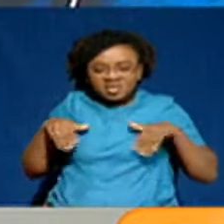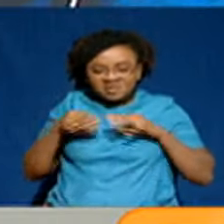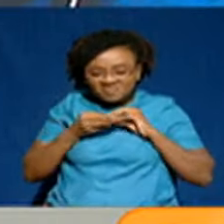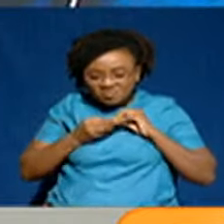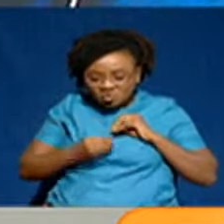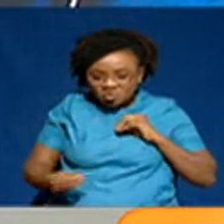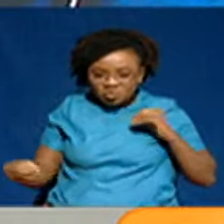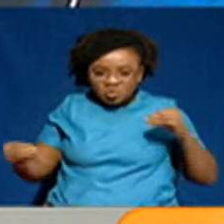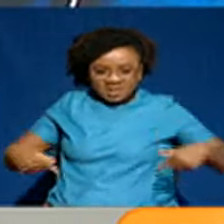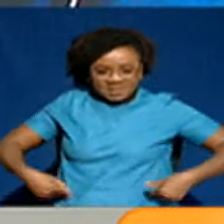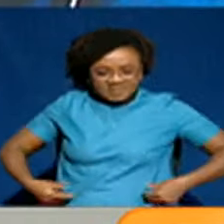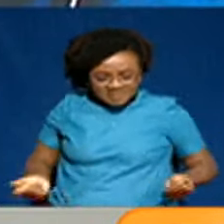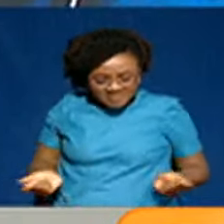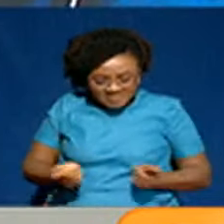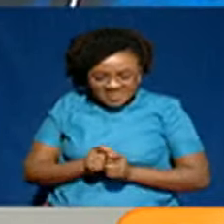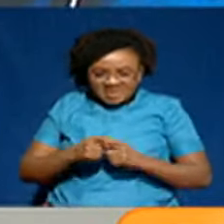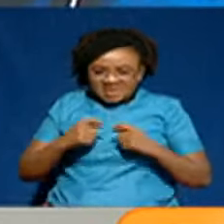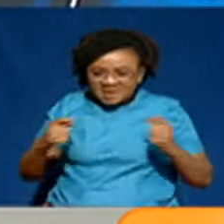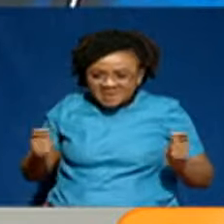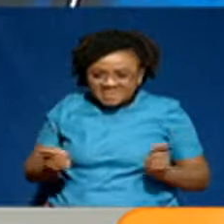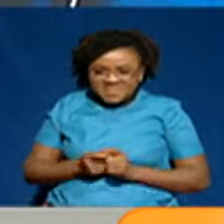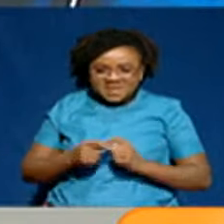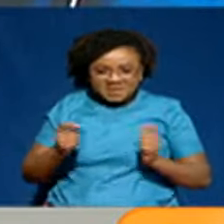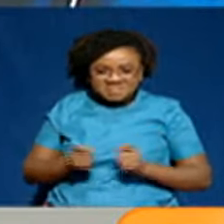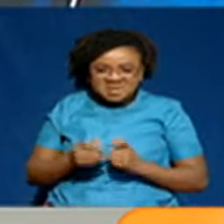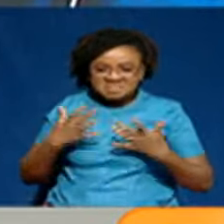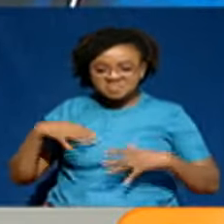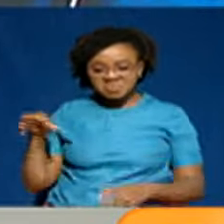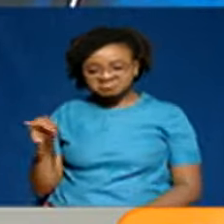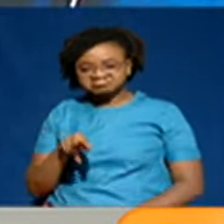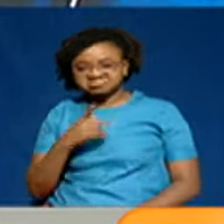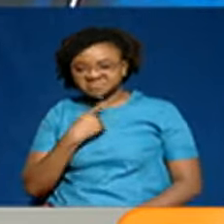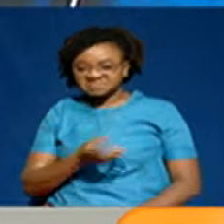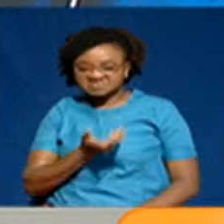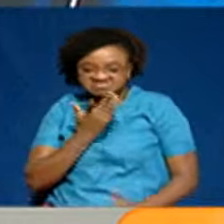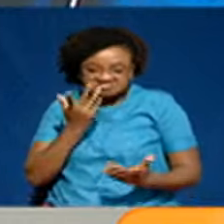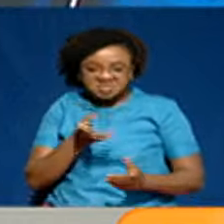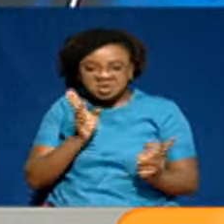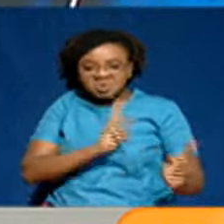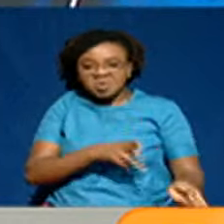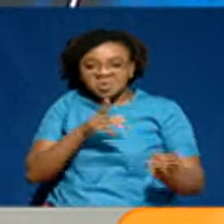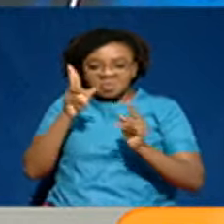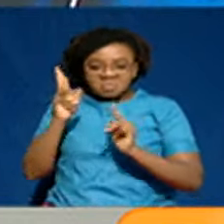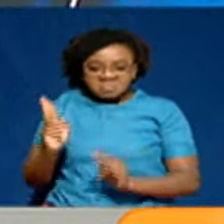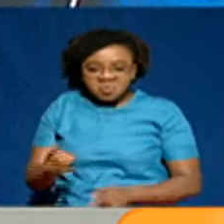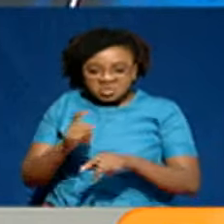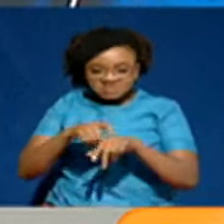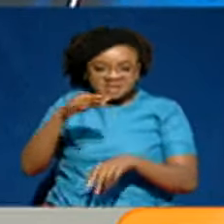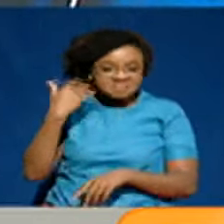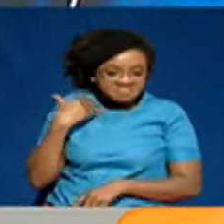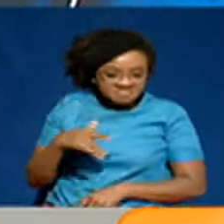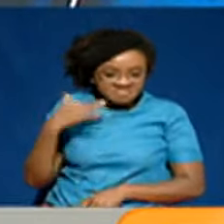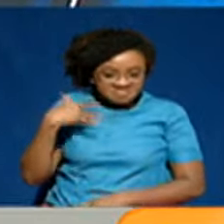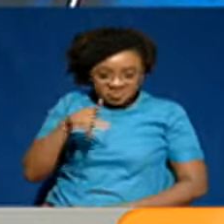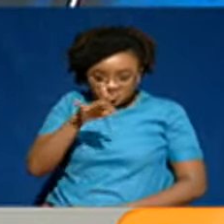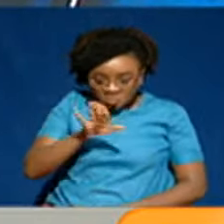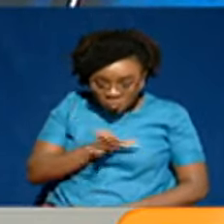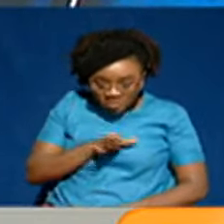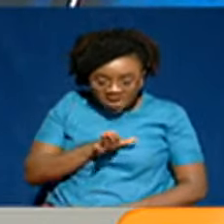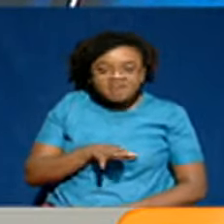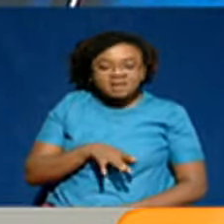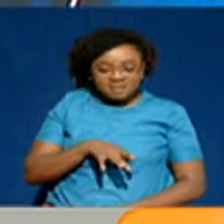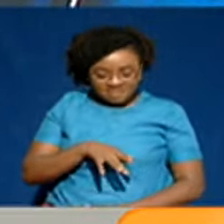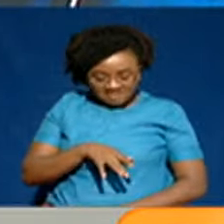menstrual pain has been dismissed as a rite of passage or a normal part of being a woman.